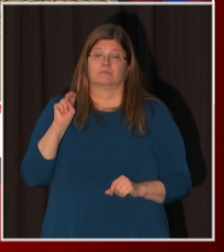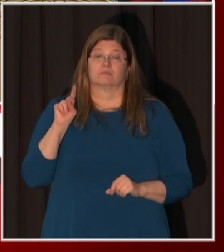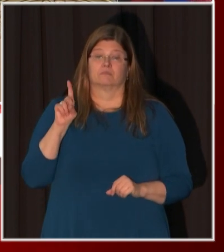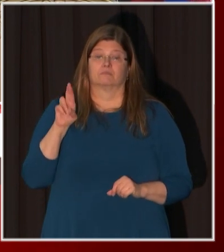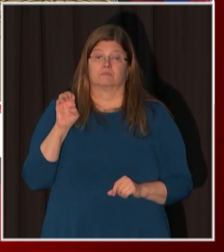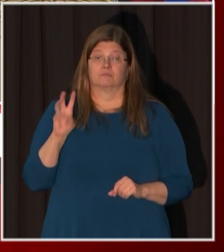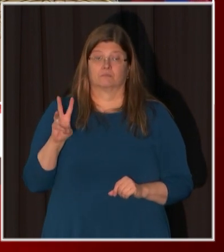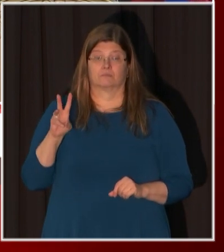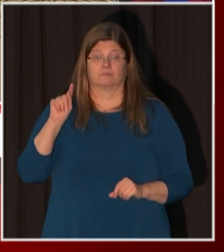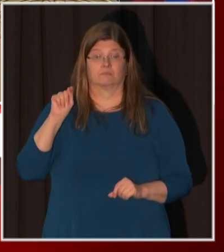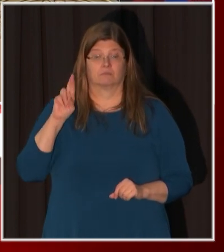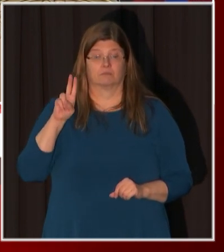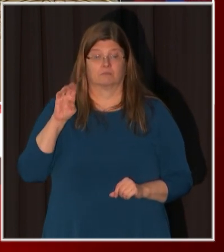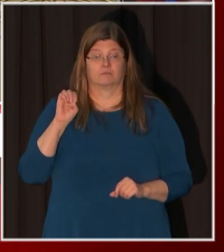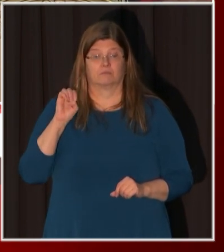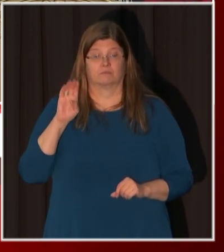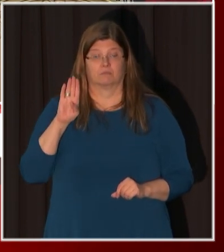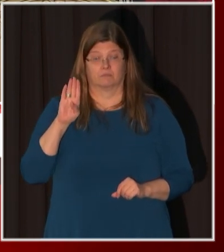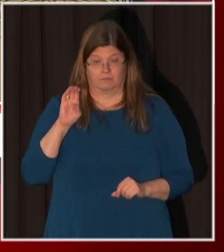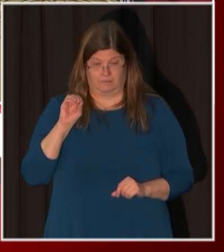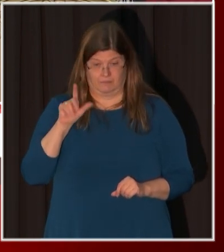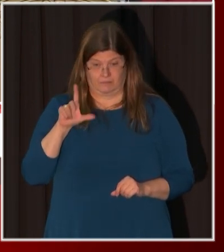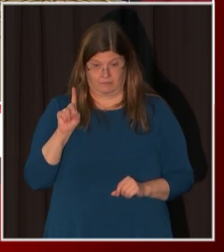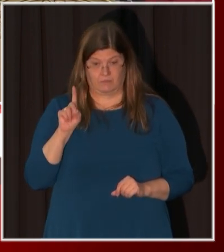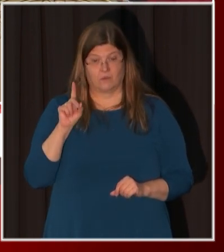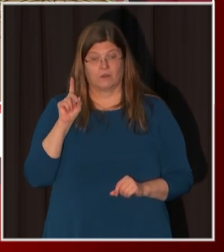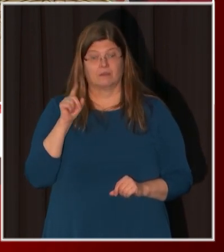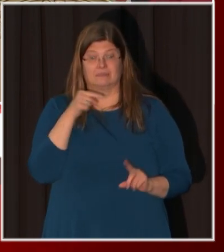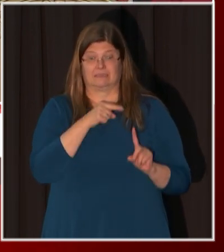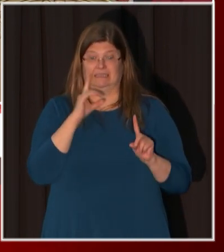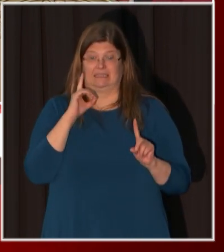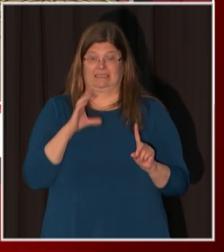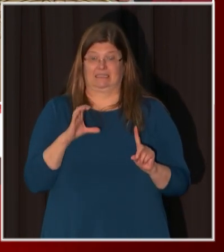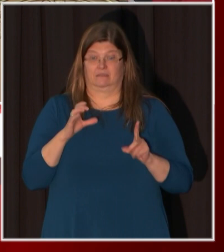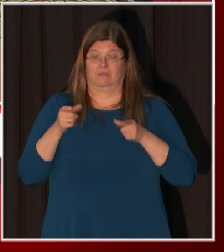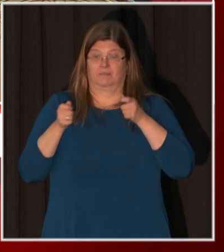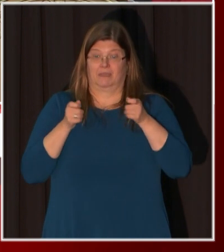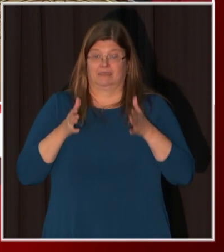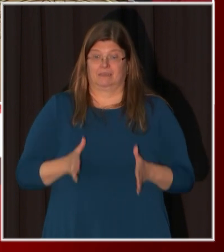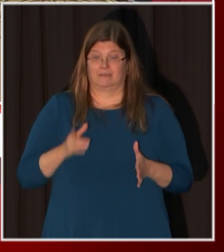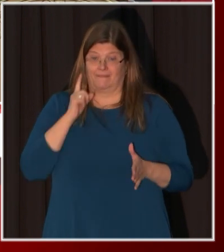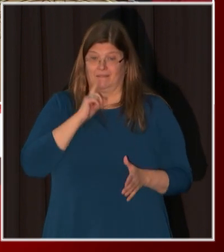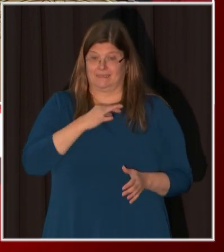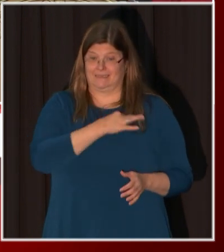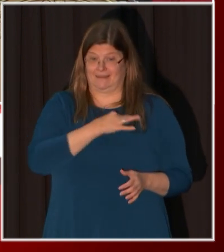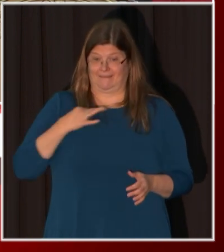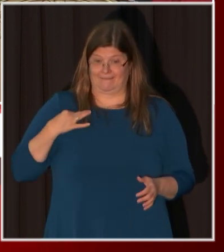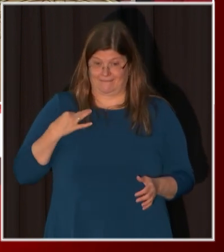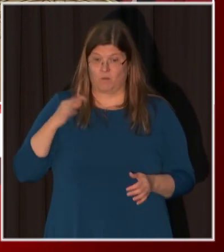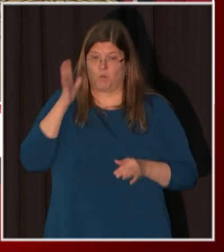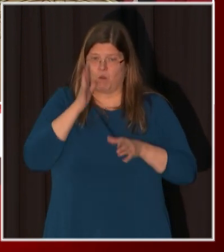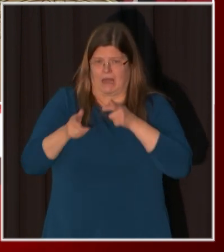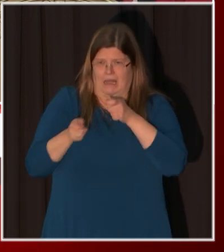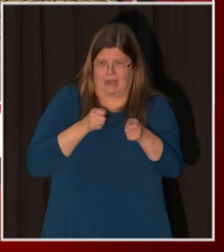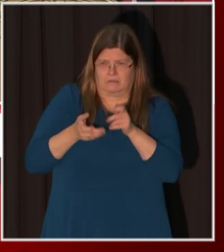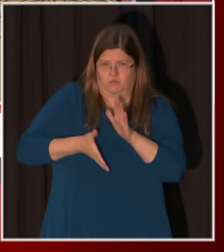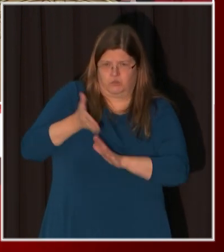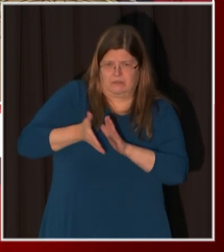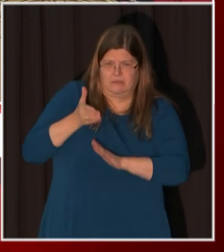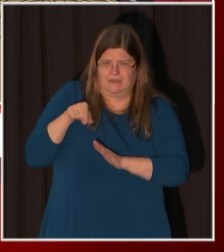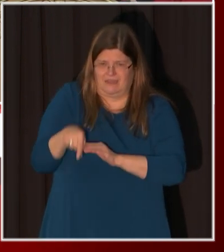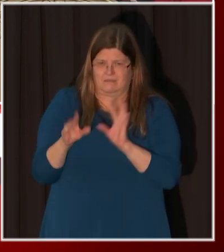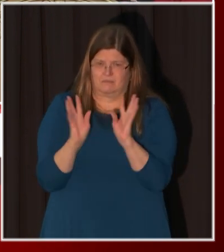staff the steering committee. We're supported by a number of DC government folks who